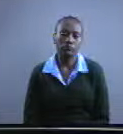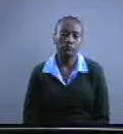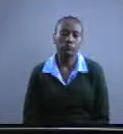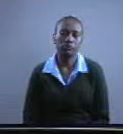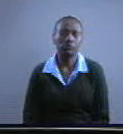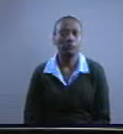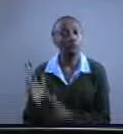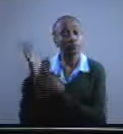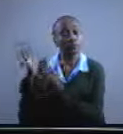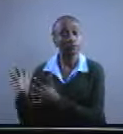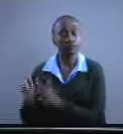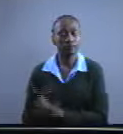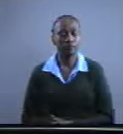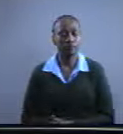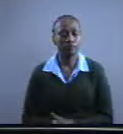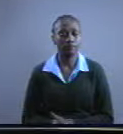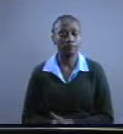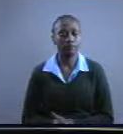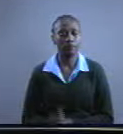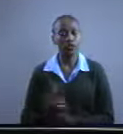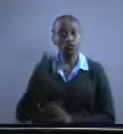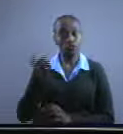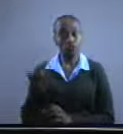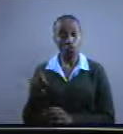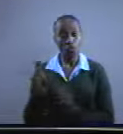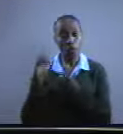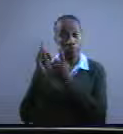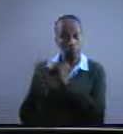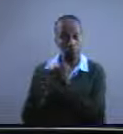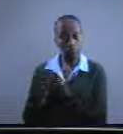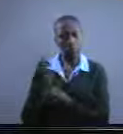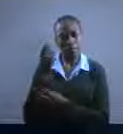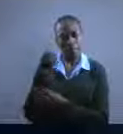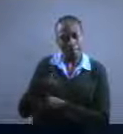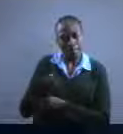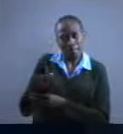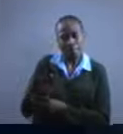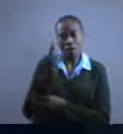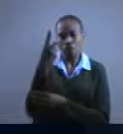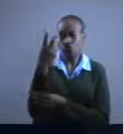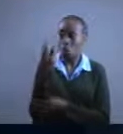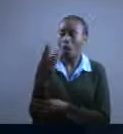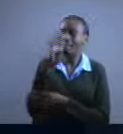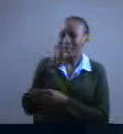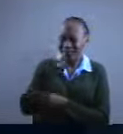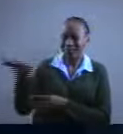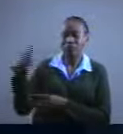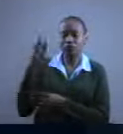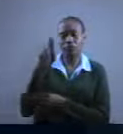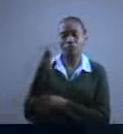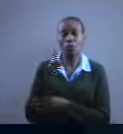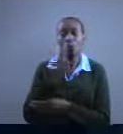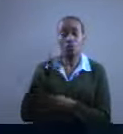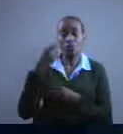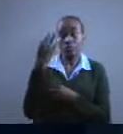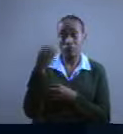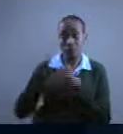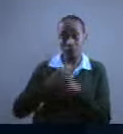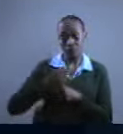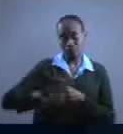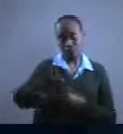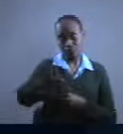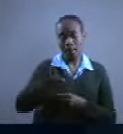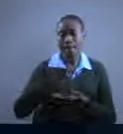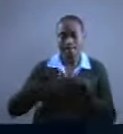Honourable Speaker, the City of Johannesburg plans to spend around 2 billion rand over the next 3 years on rebuilding and upgrading